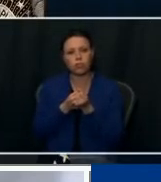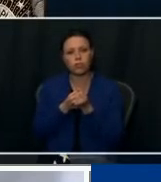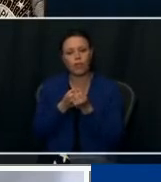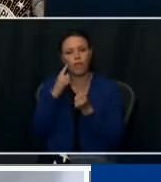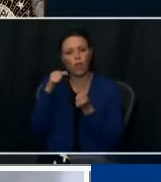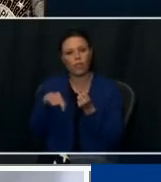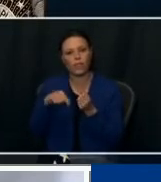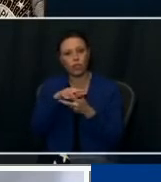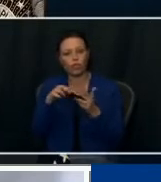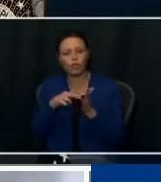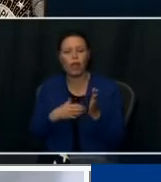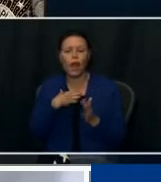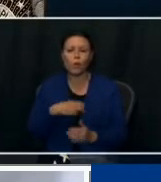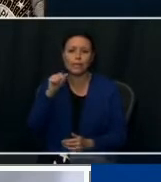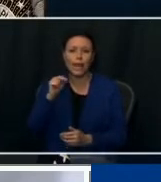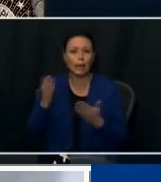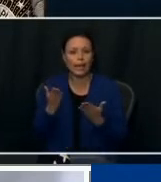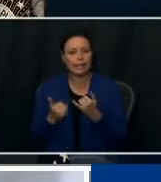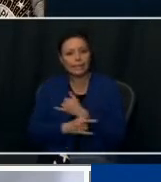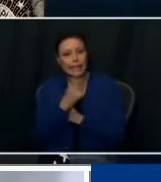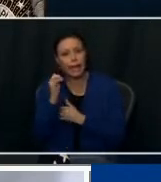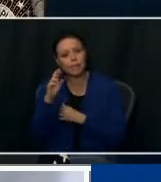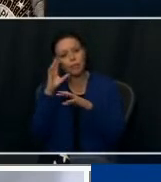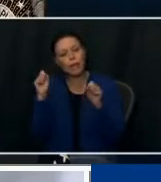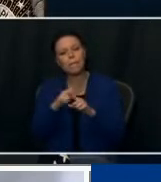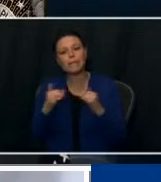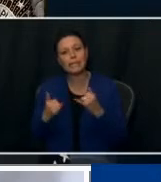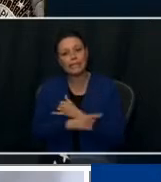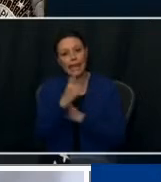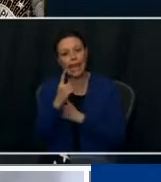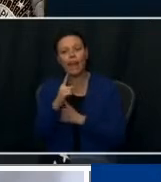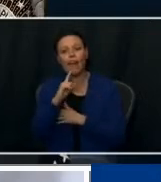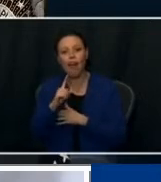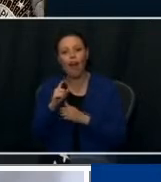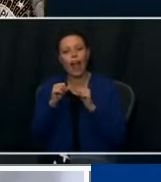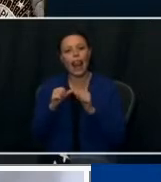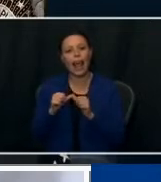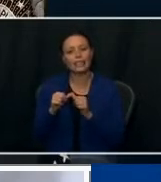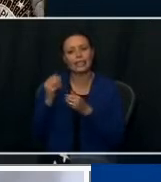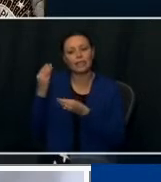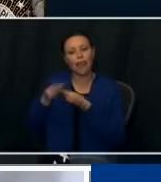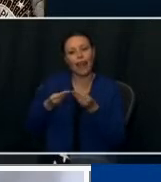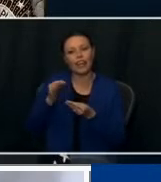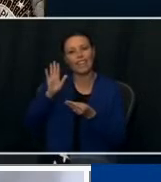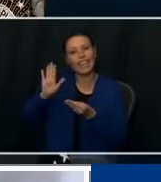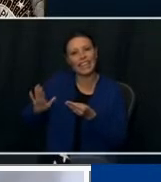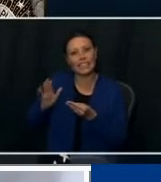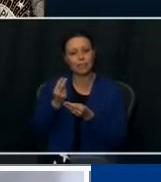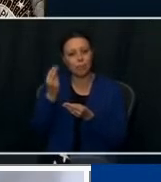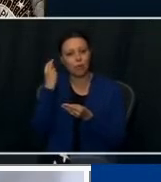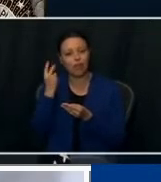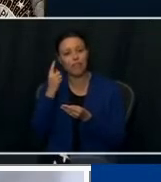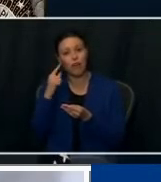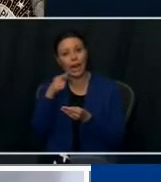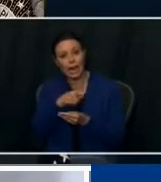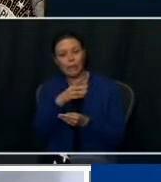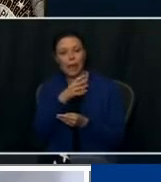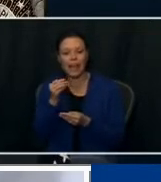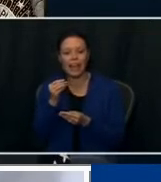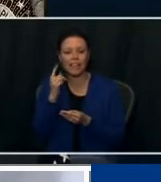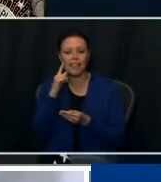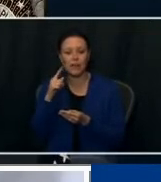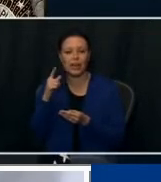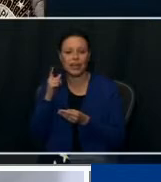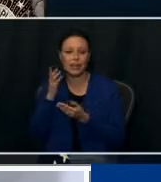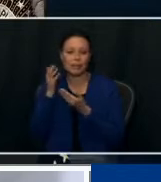today I wish Dan could have been here today Mr President but today's actions are a lasting Legacy for him and for you the president's